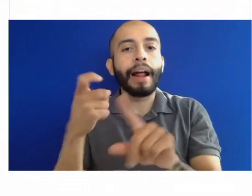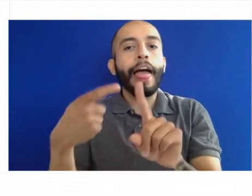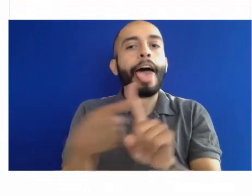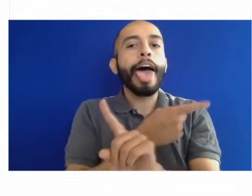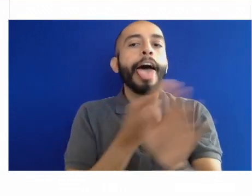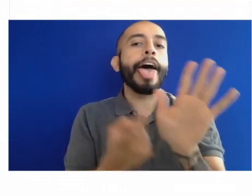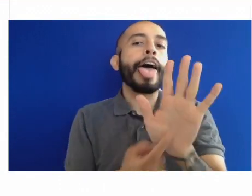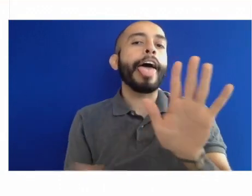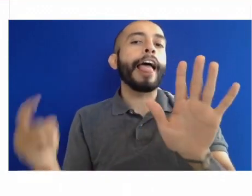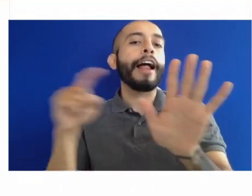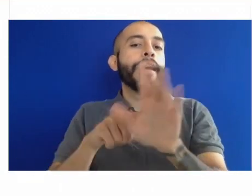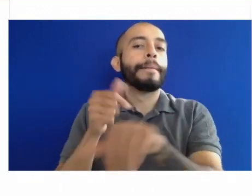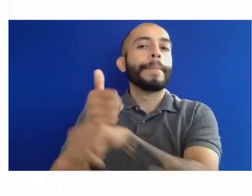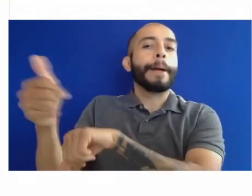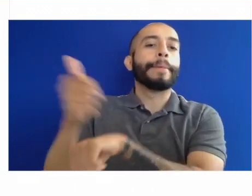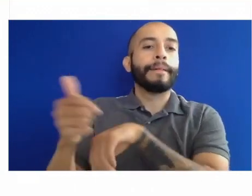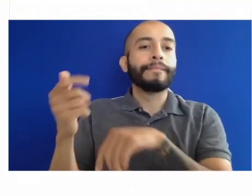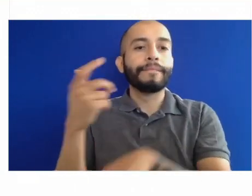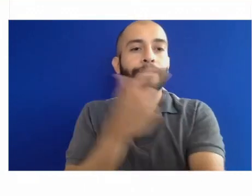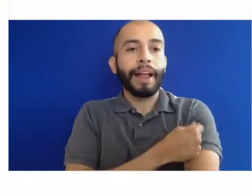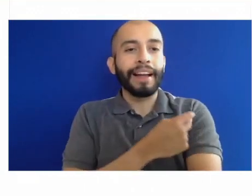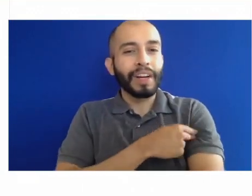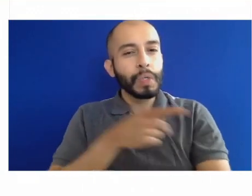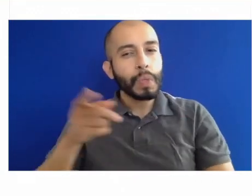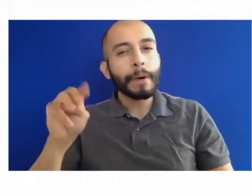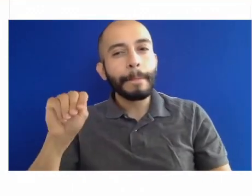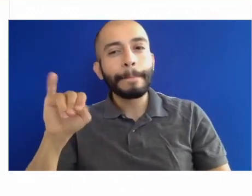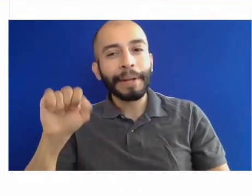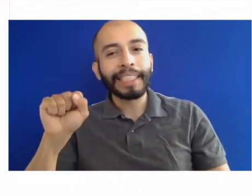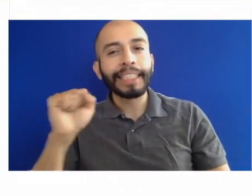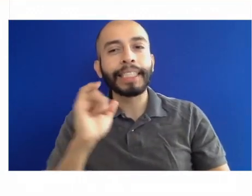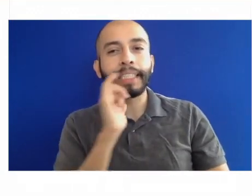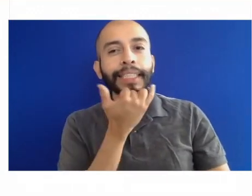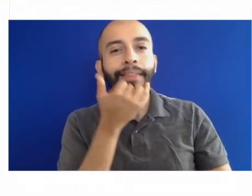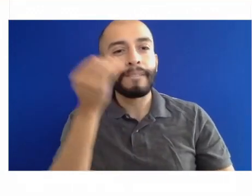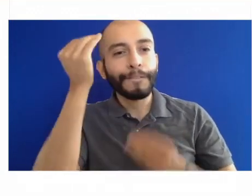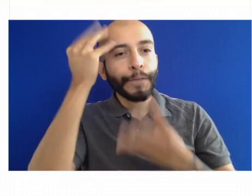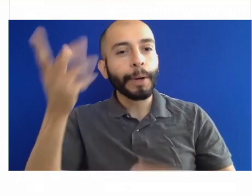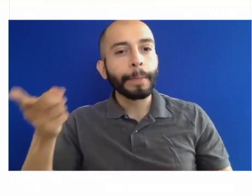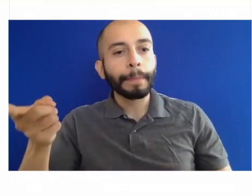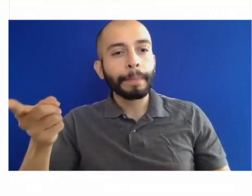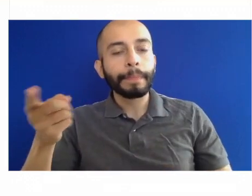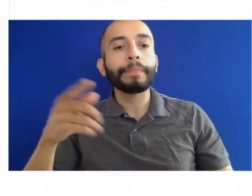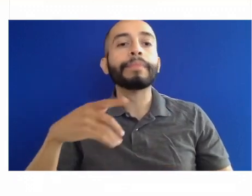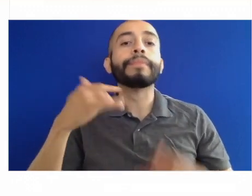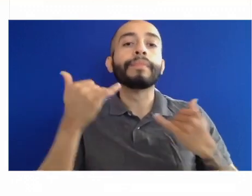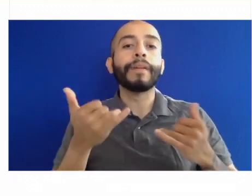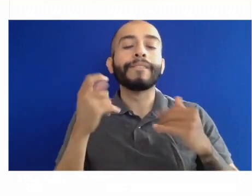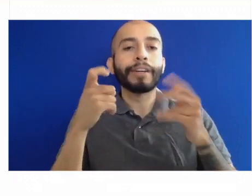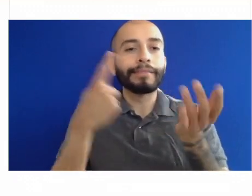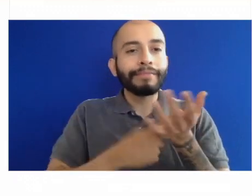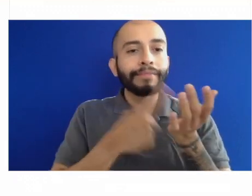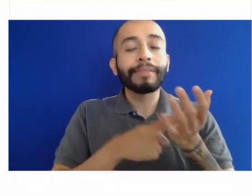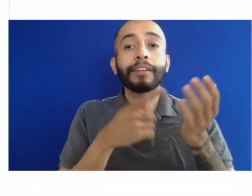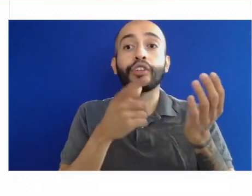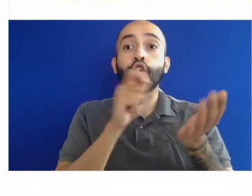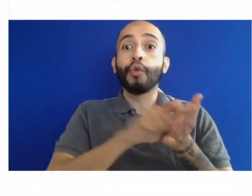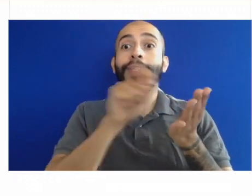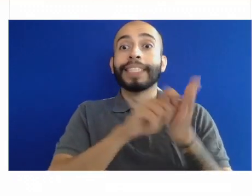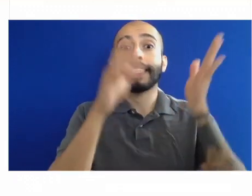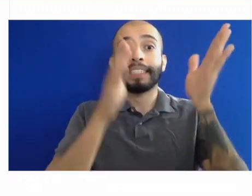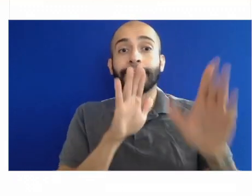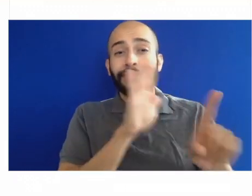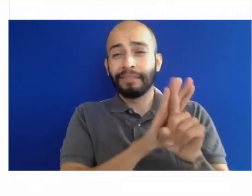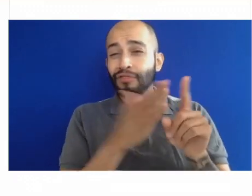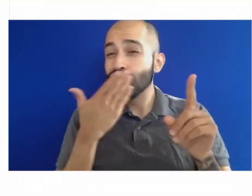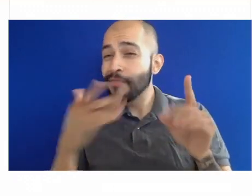this journalist. Let's assume that they didn't want to actually mislead people into thinking that the doctor died because of the vaccine. It was accidental, but